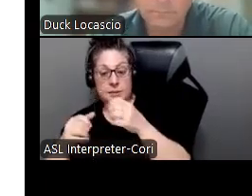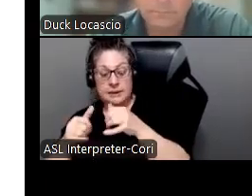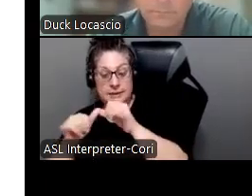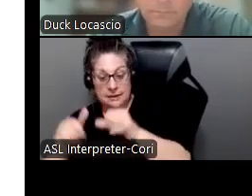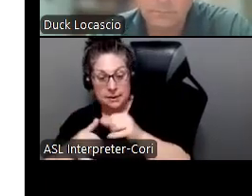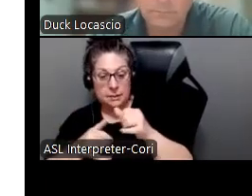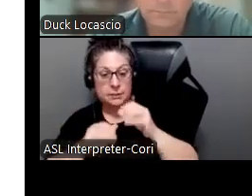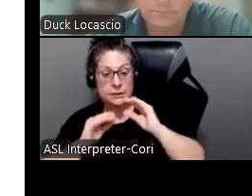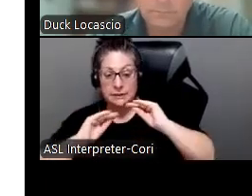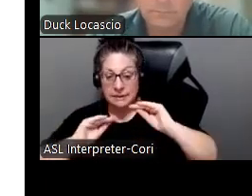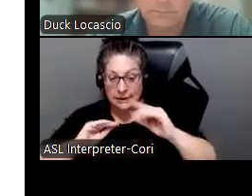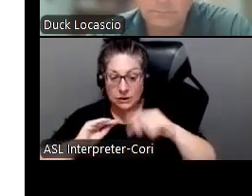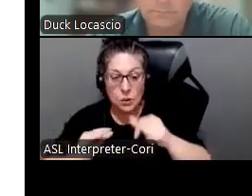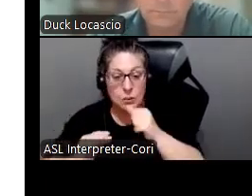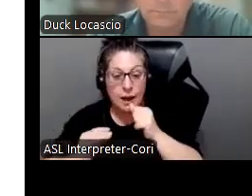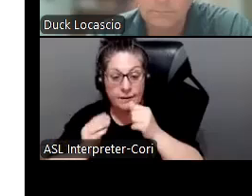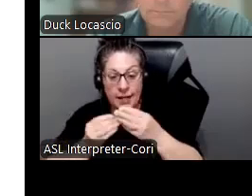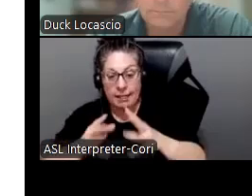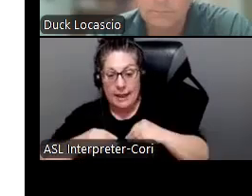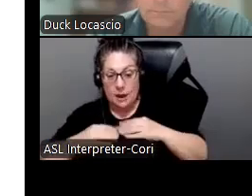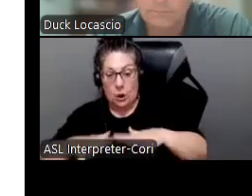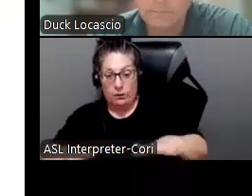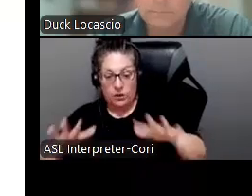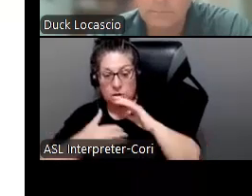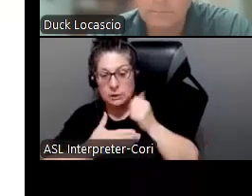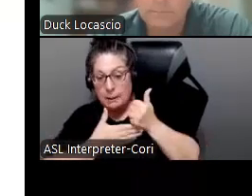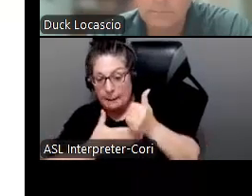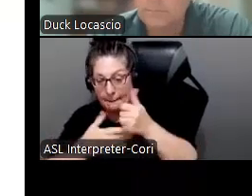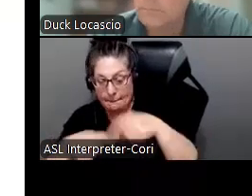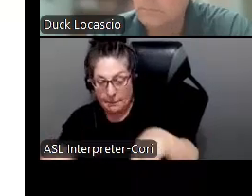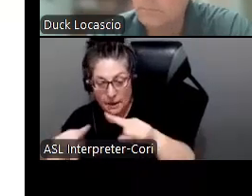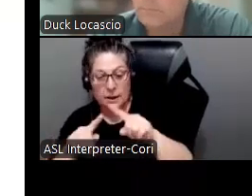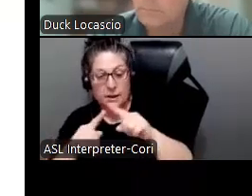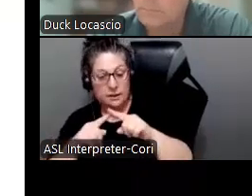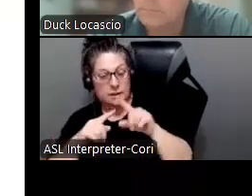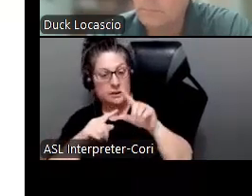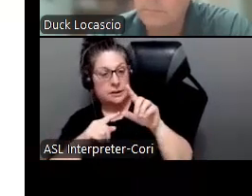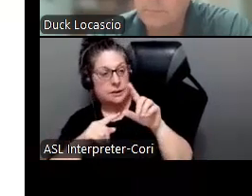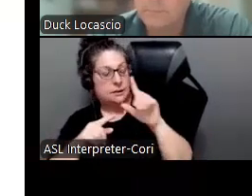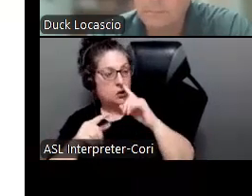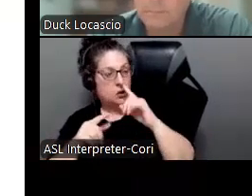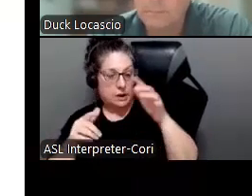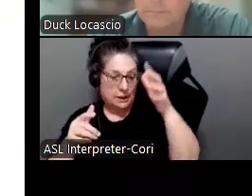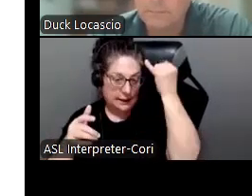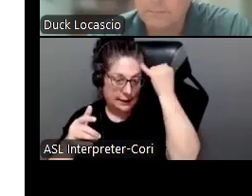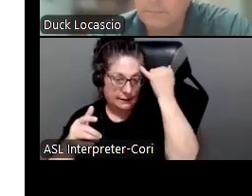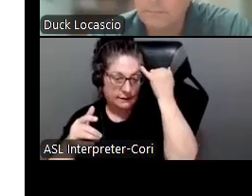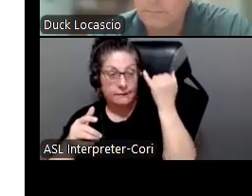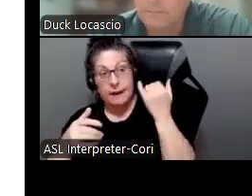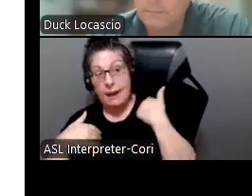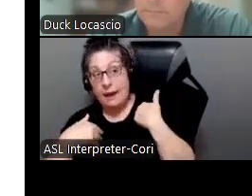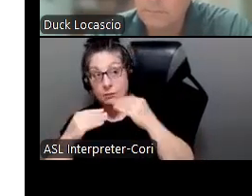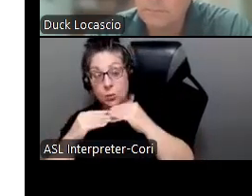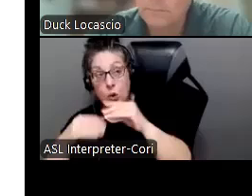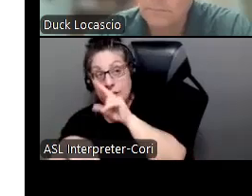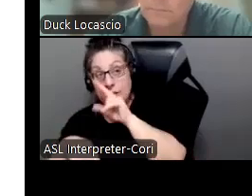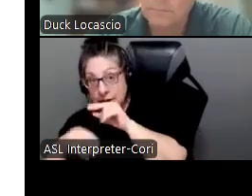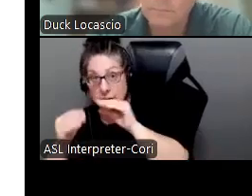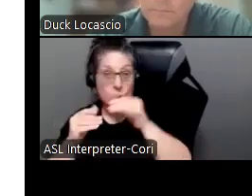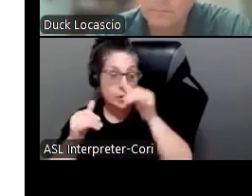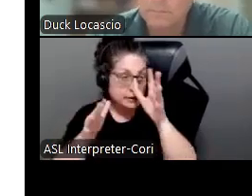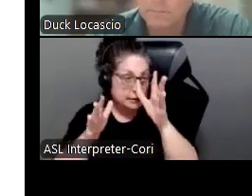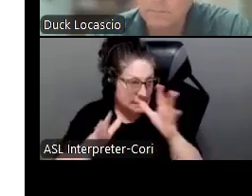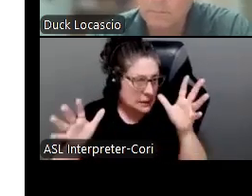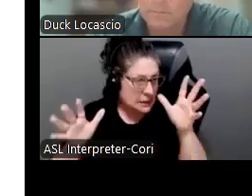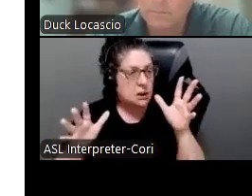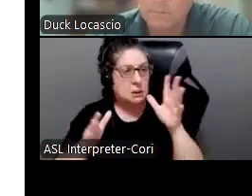implement DFCWs that's benefiting the waterfowl or the deer. If they have more ducks, if they have more deer, that's